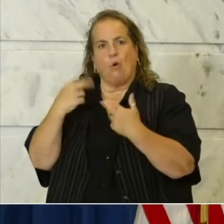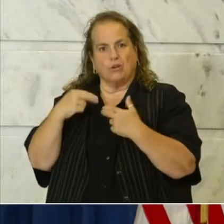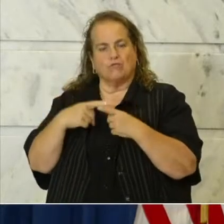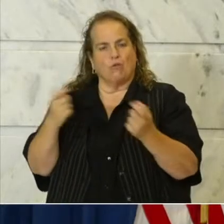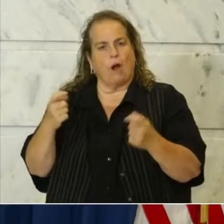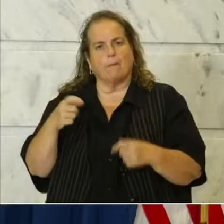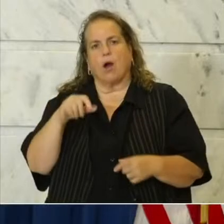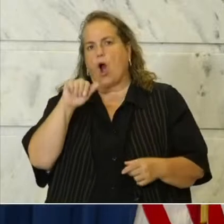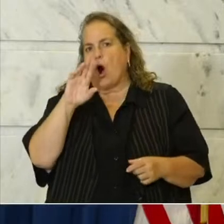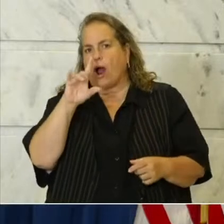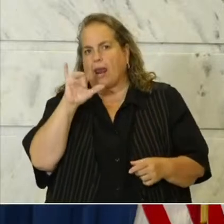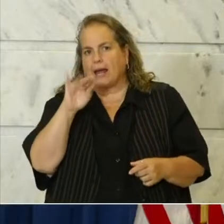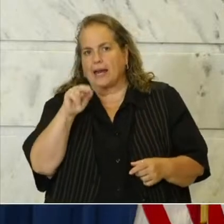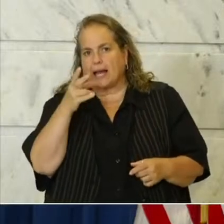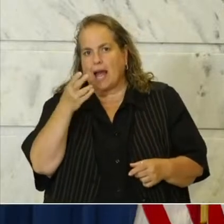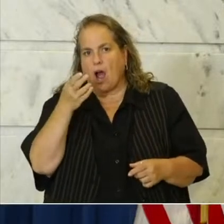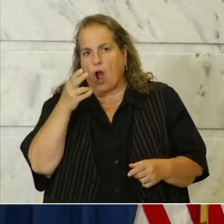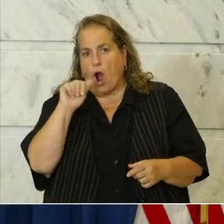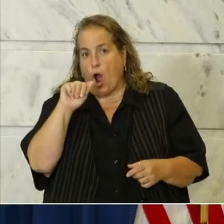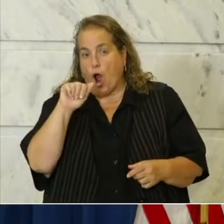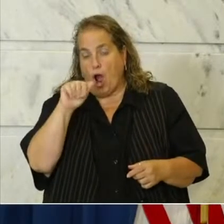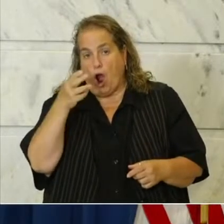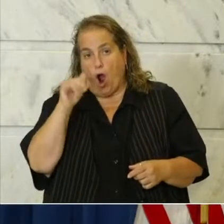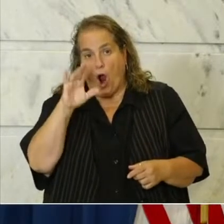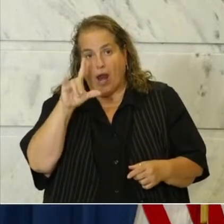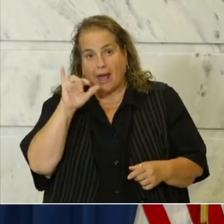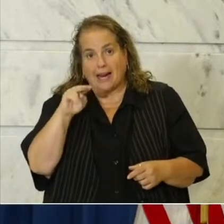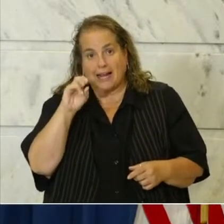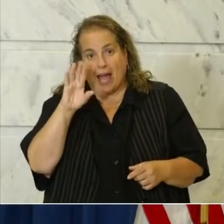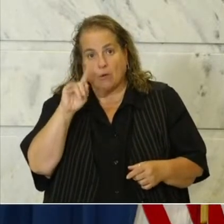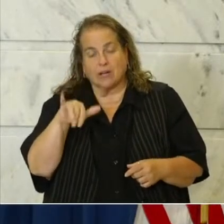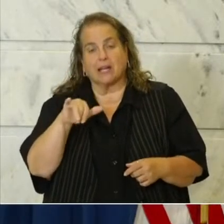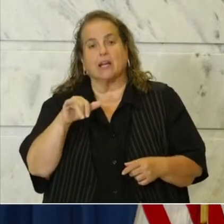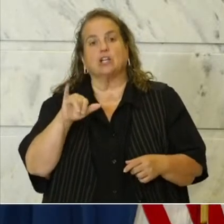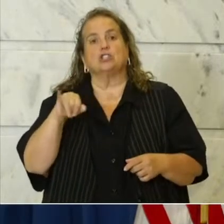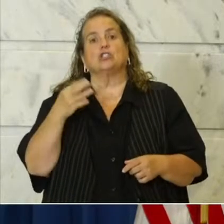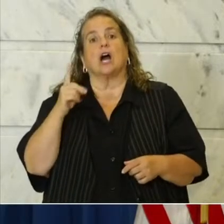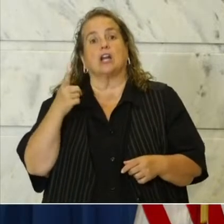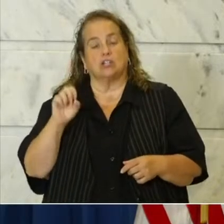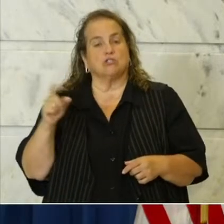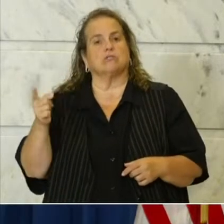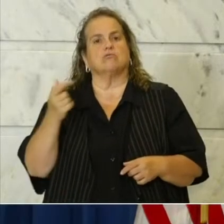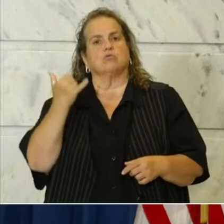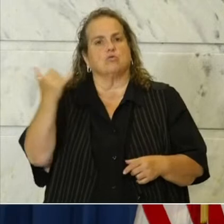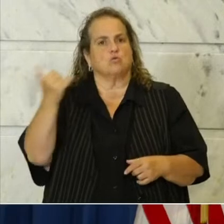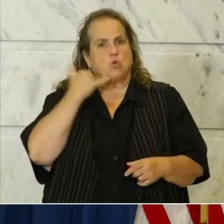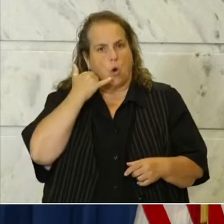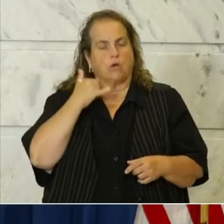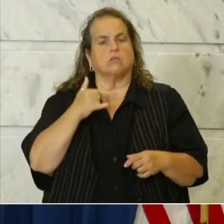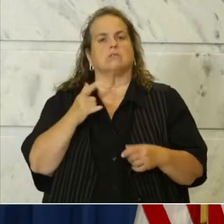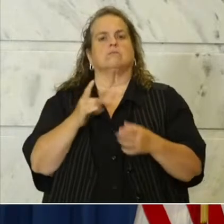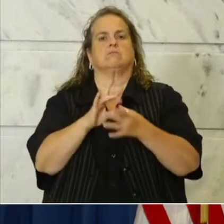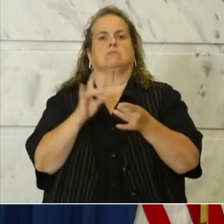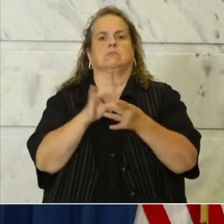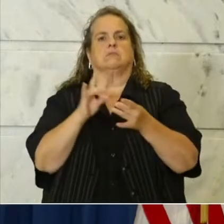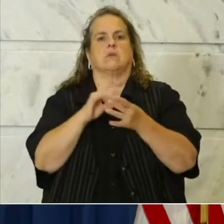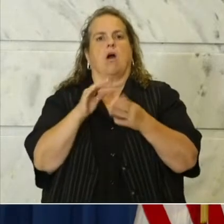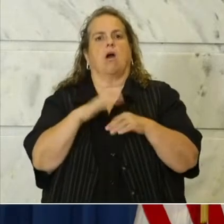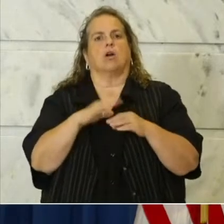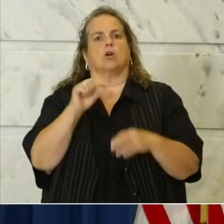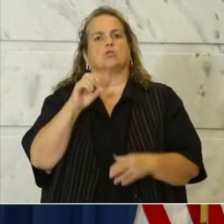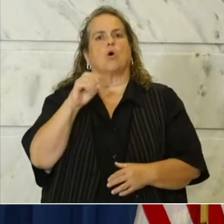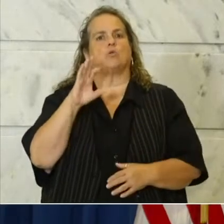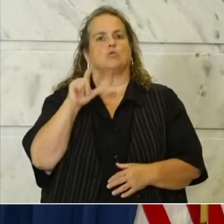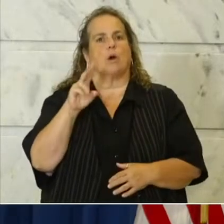judge executive just the other day called and provided a statement we put on social media about how he is